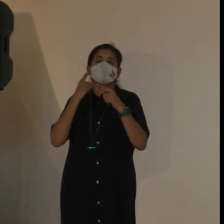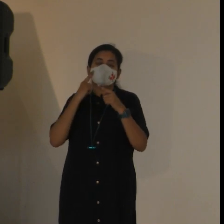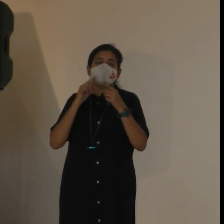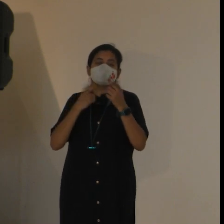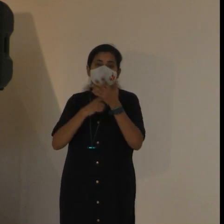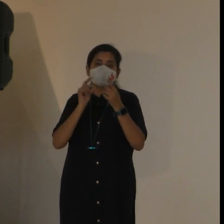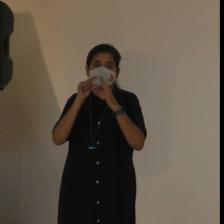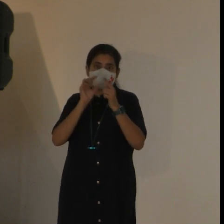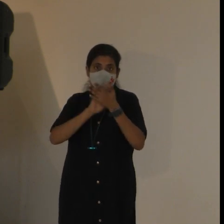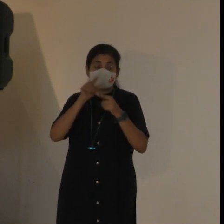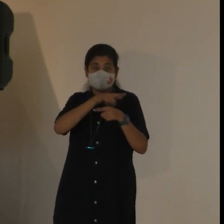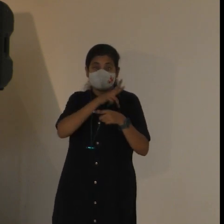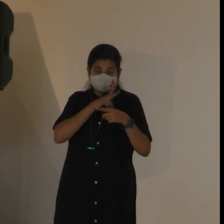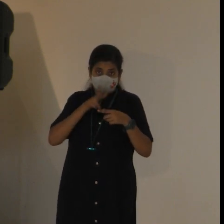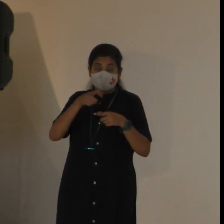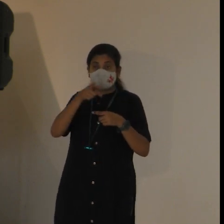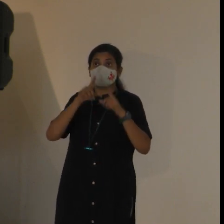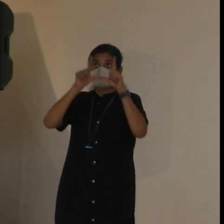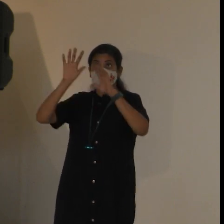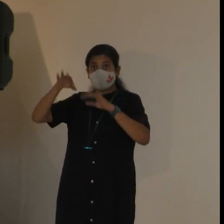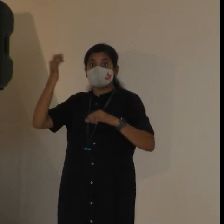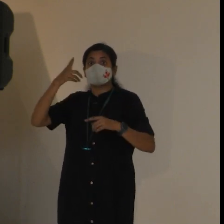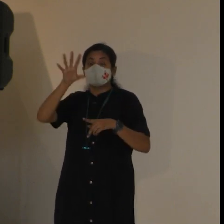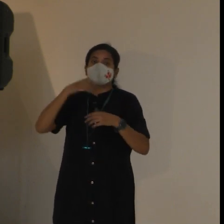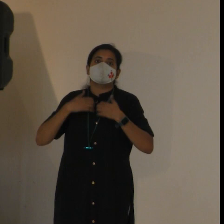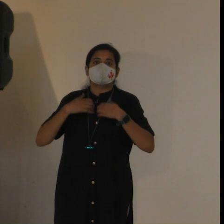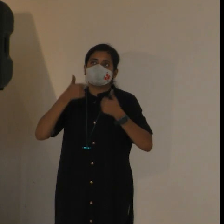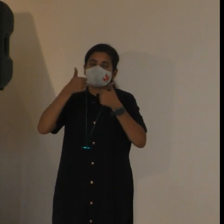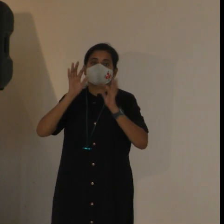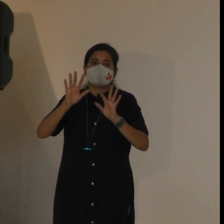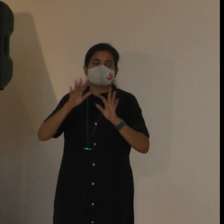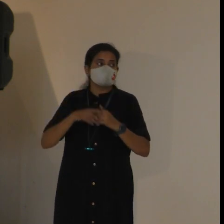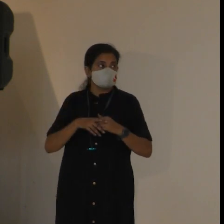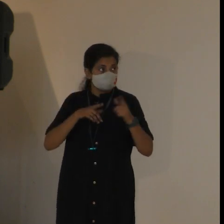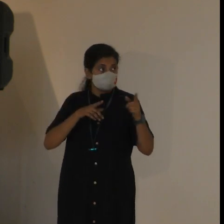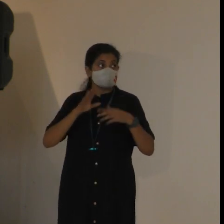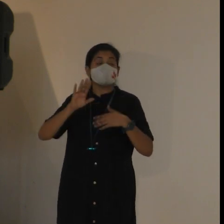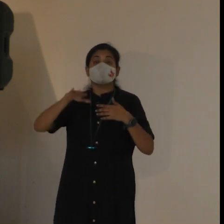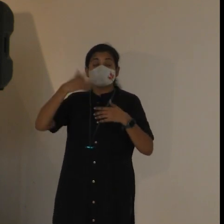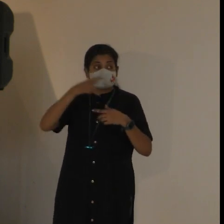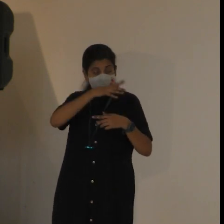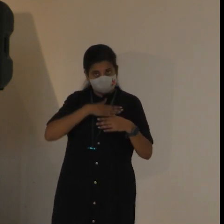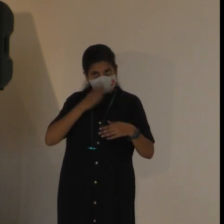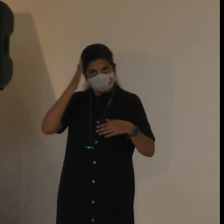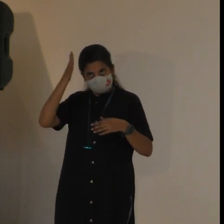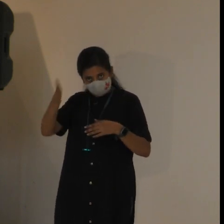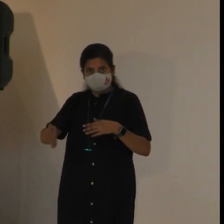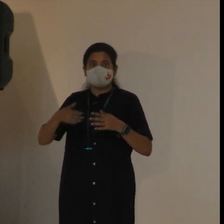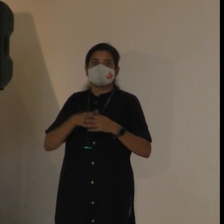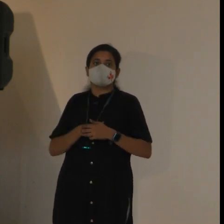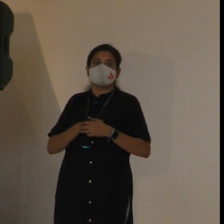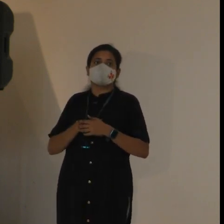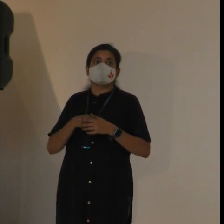visited the museum's collection and he really loved it. And then he called me up and told me about the museum. He said, the next time you go, you should really go and check out the